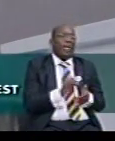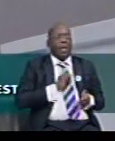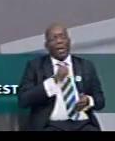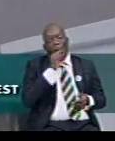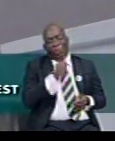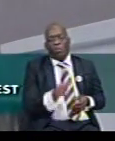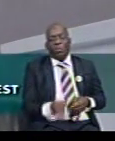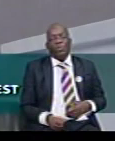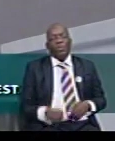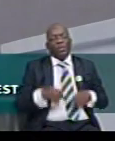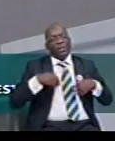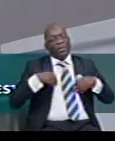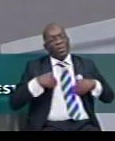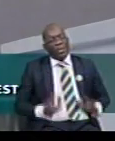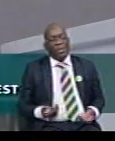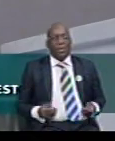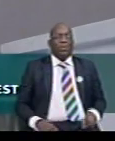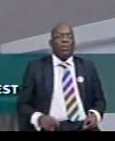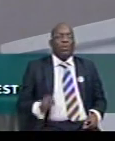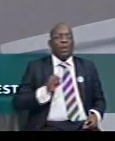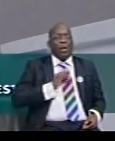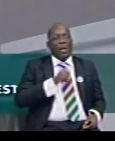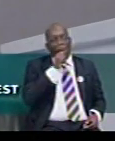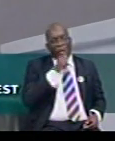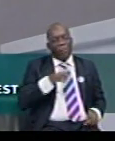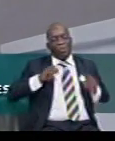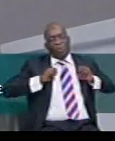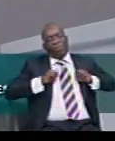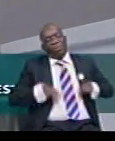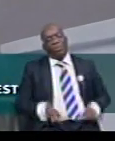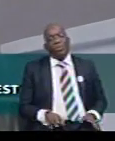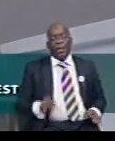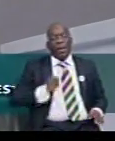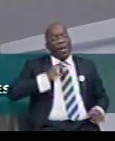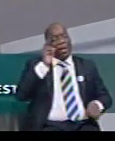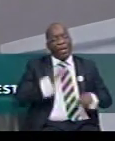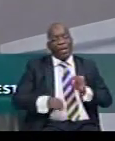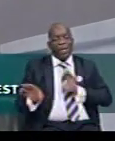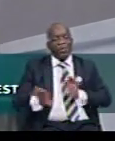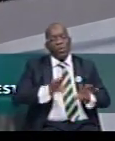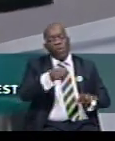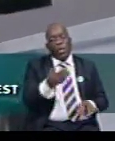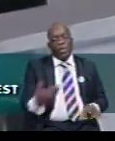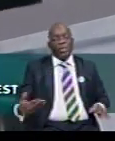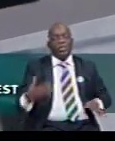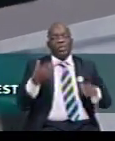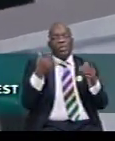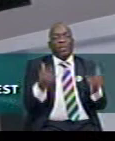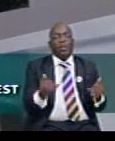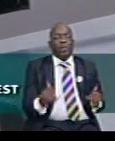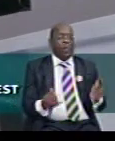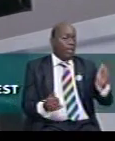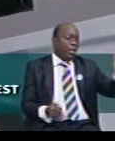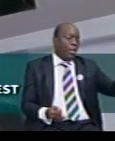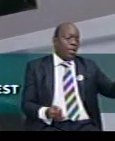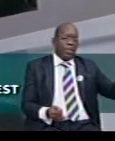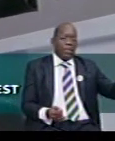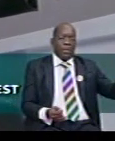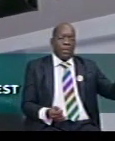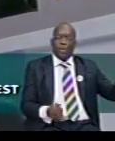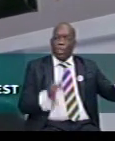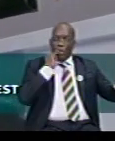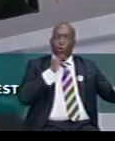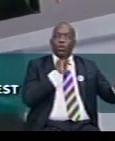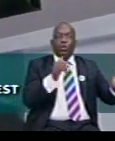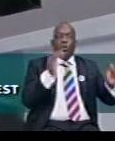I'm weary, I'm worn, I cannot do anything anymore. And so A, instead of concentrating